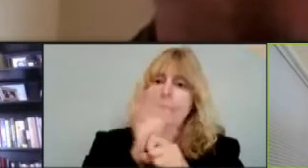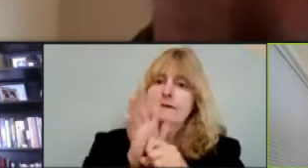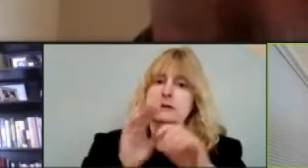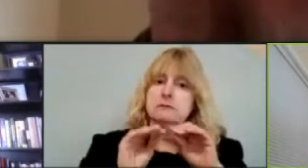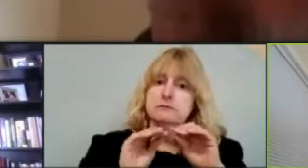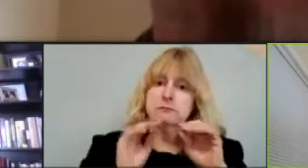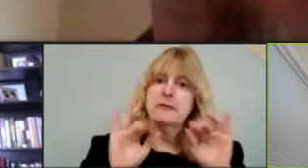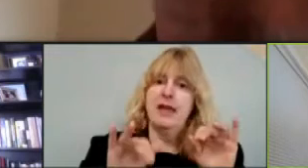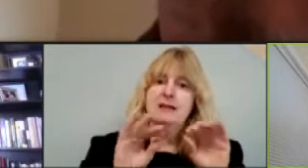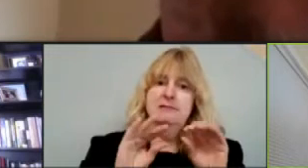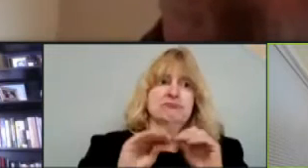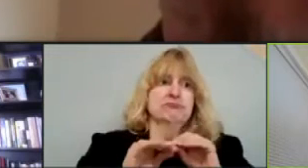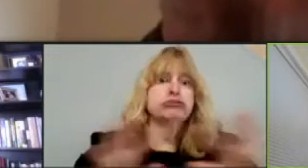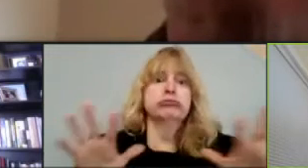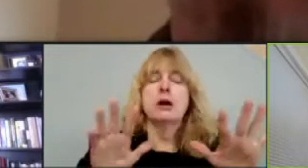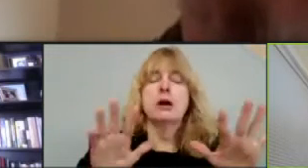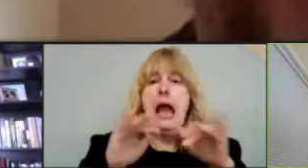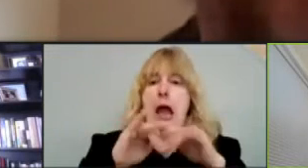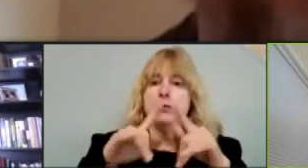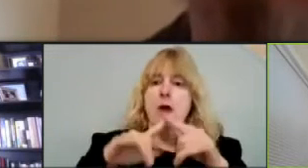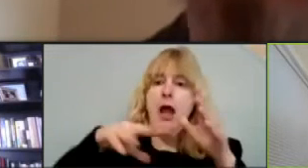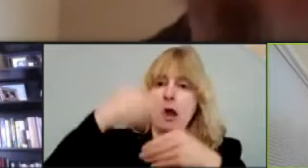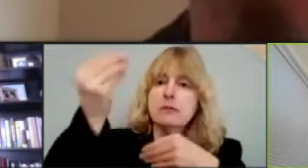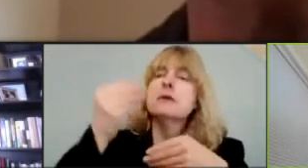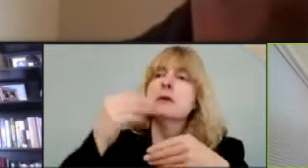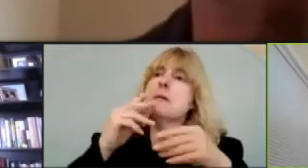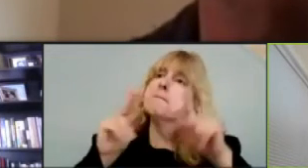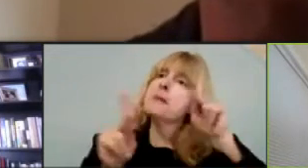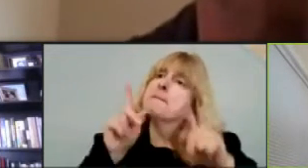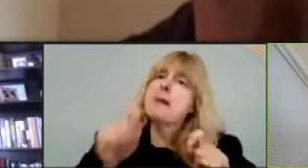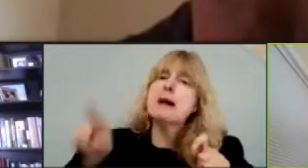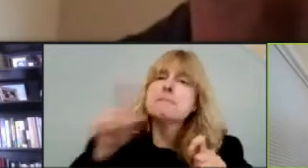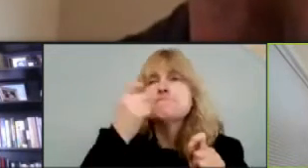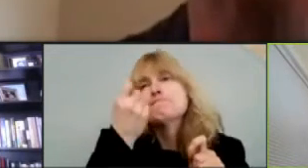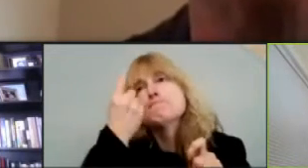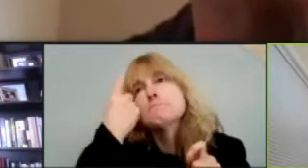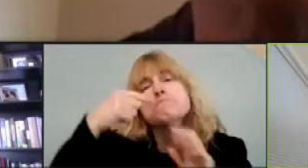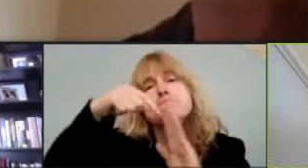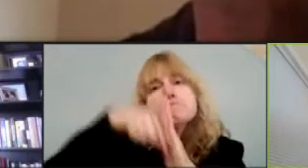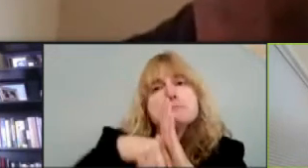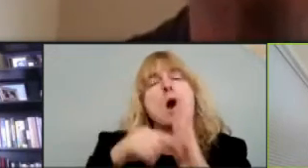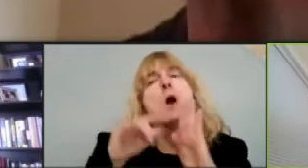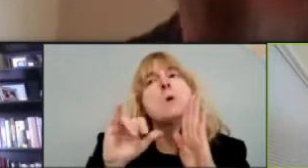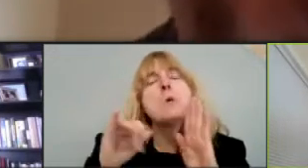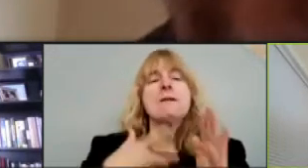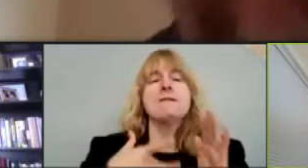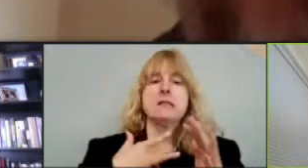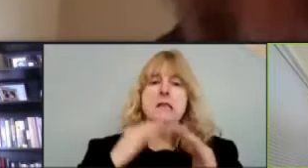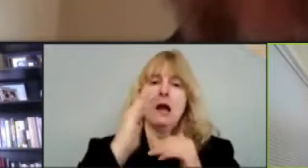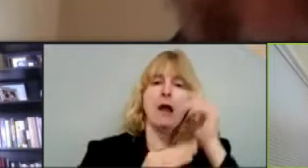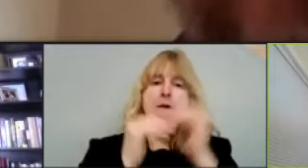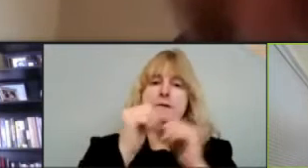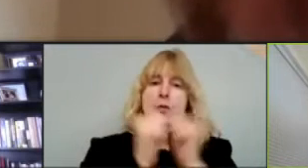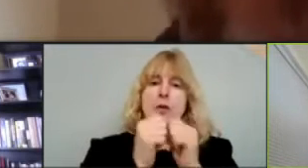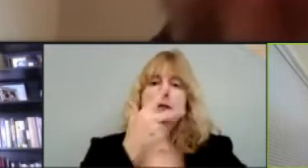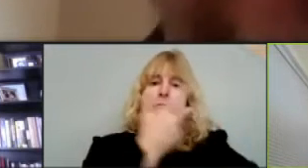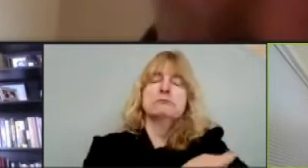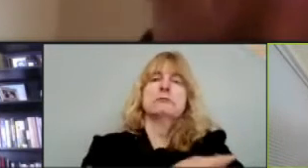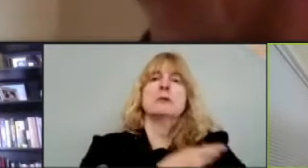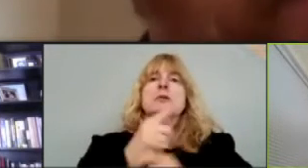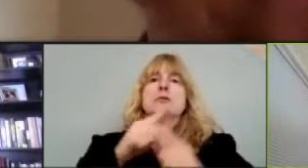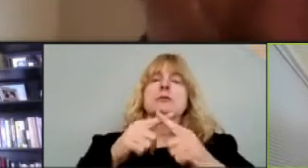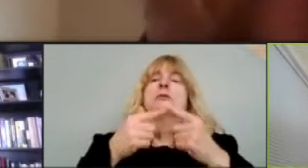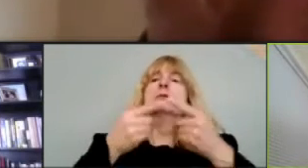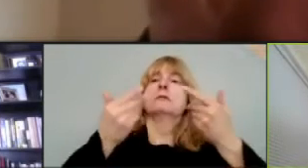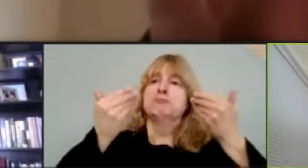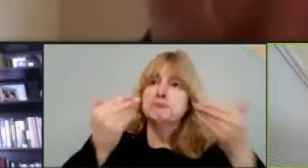feel comfortable with the vaccine to be able to get through this COVID outbreak and get finished with this pandemic finally. So I just